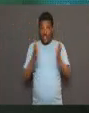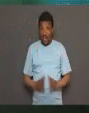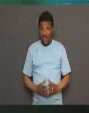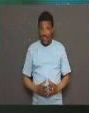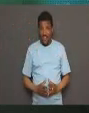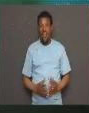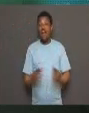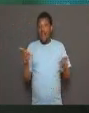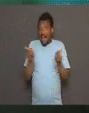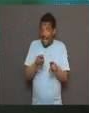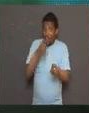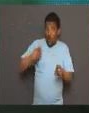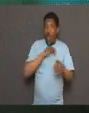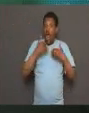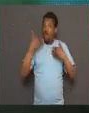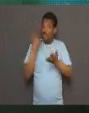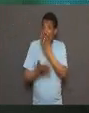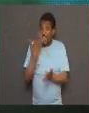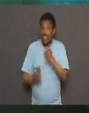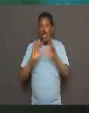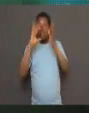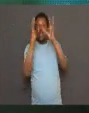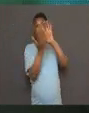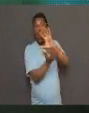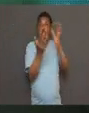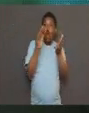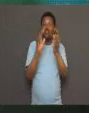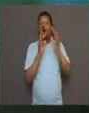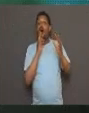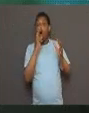As we have discussed, globes are better